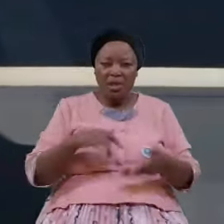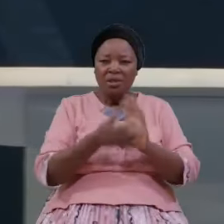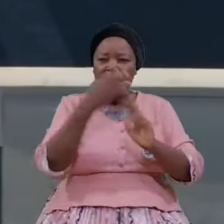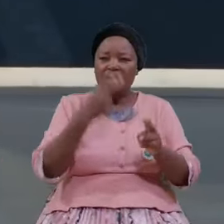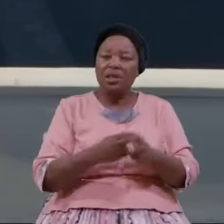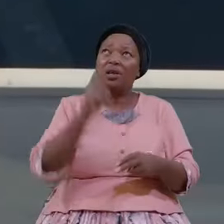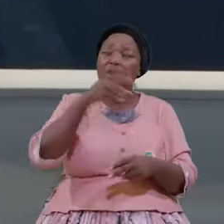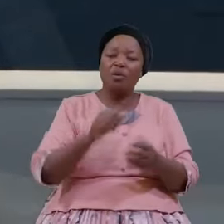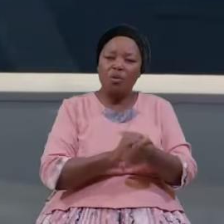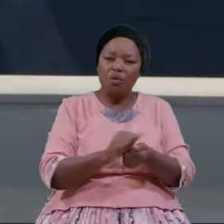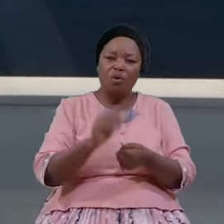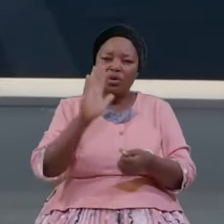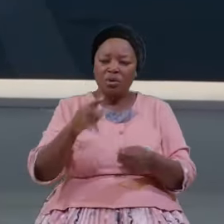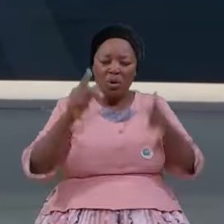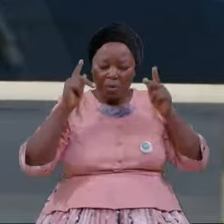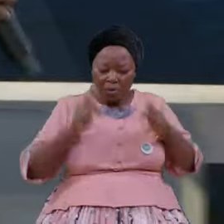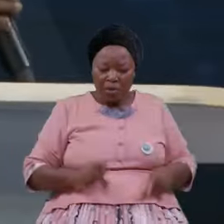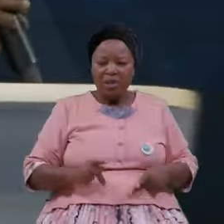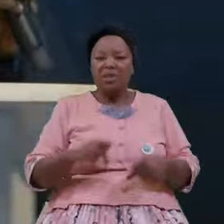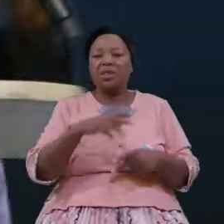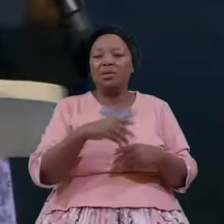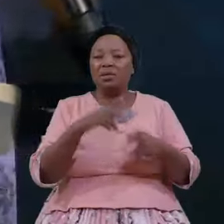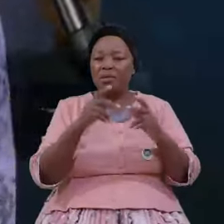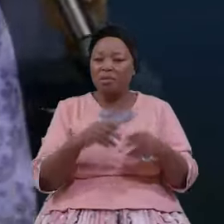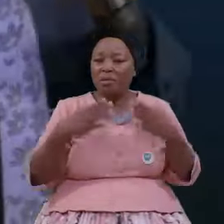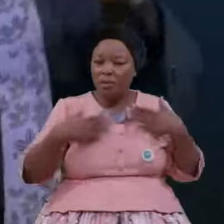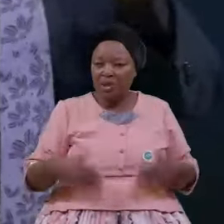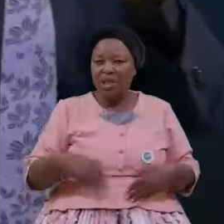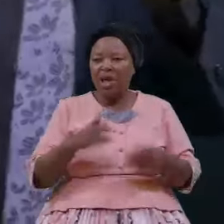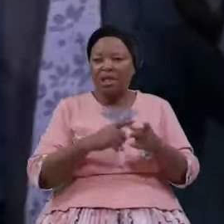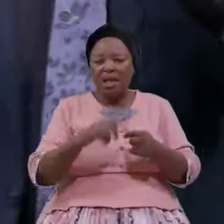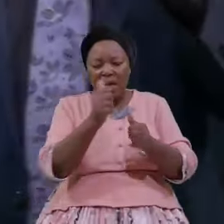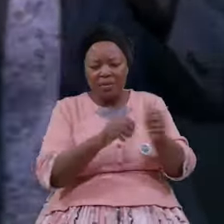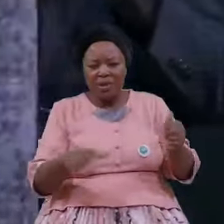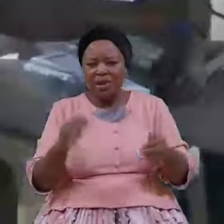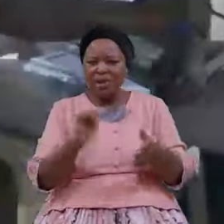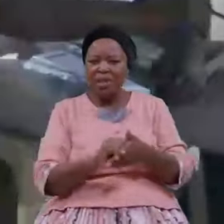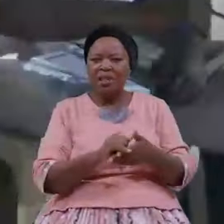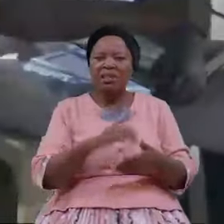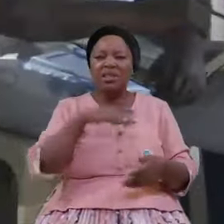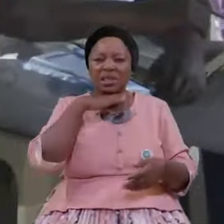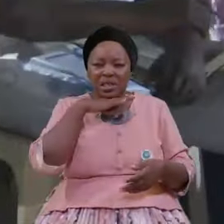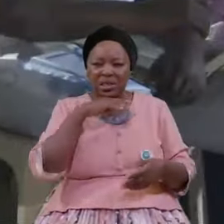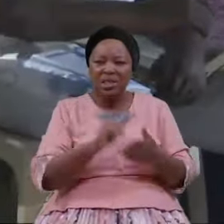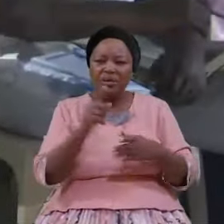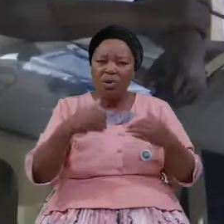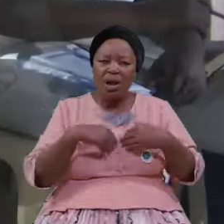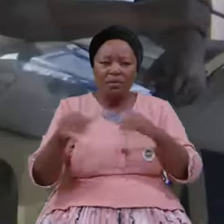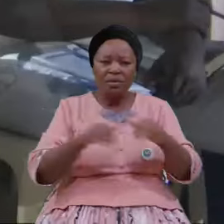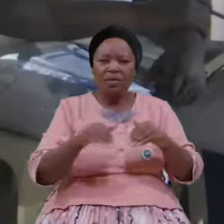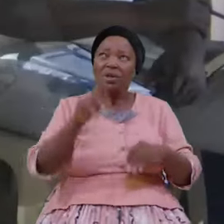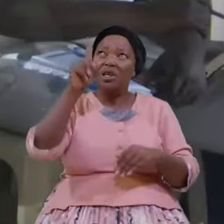dirty personality. And everything defiling that you have done, he'll wash